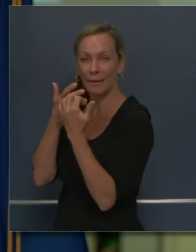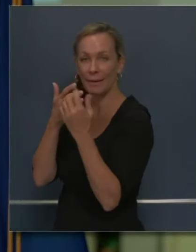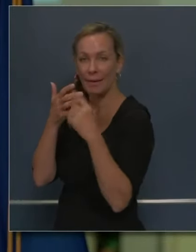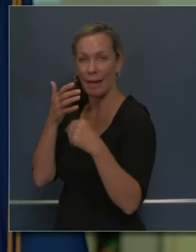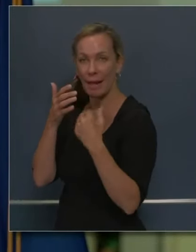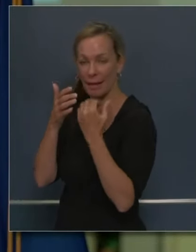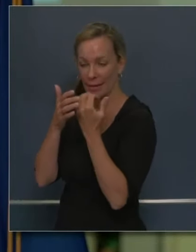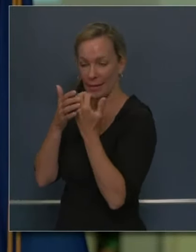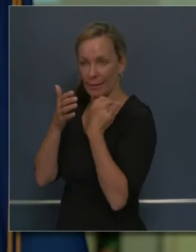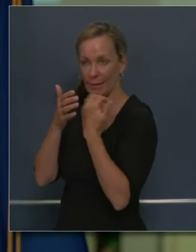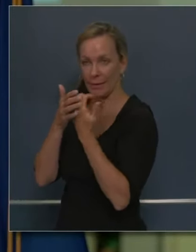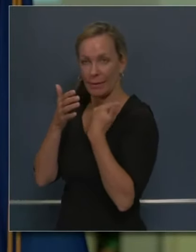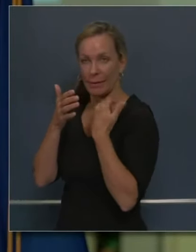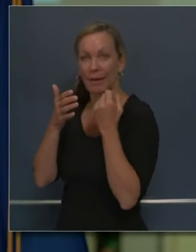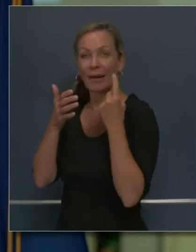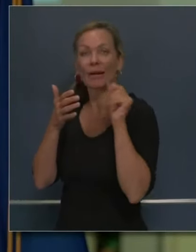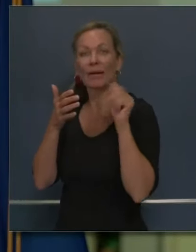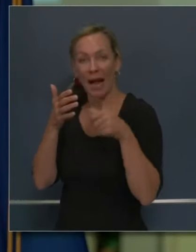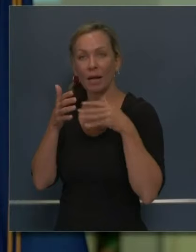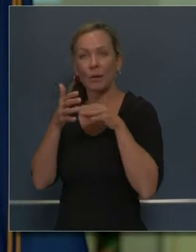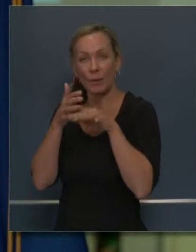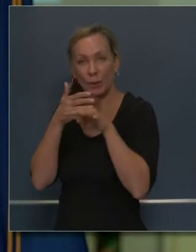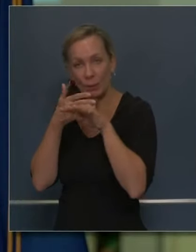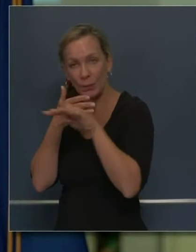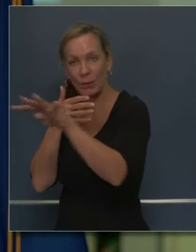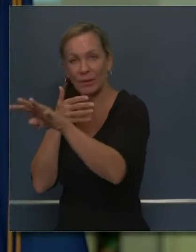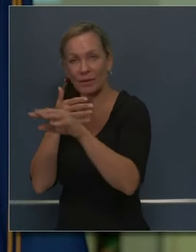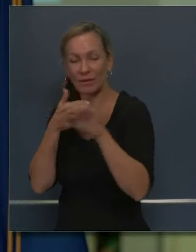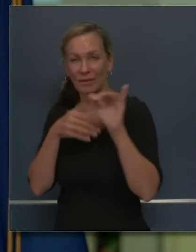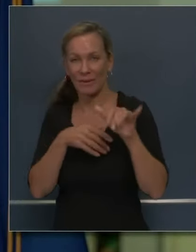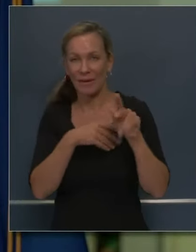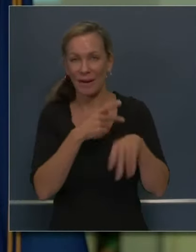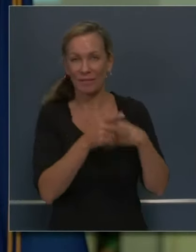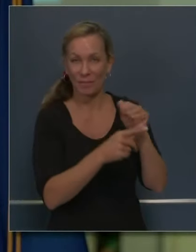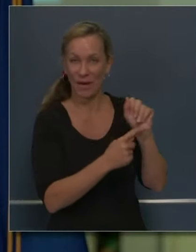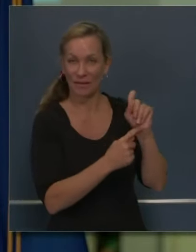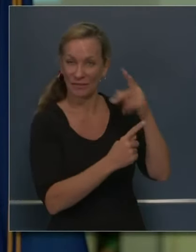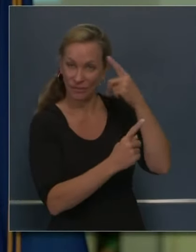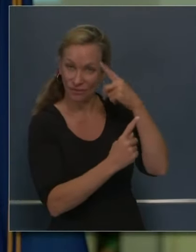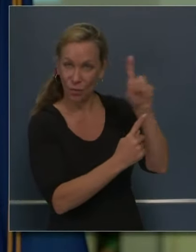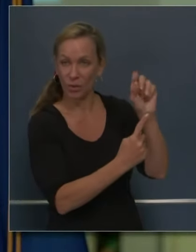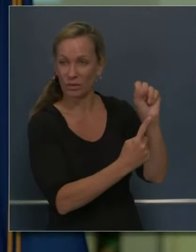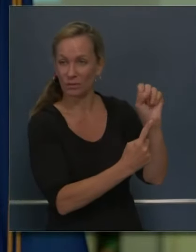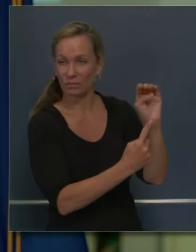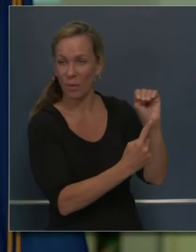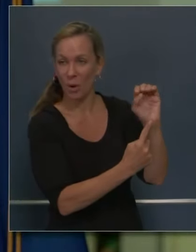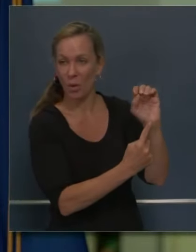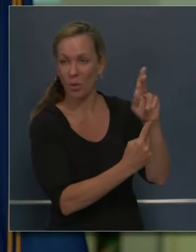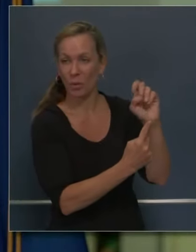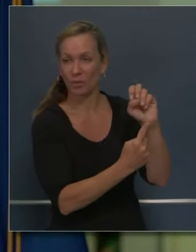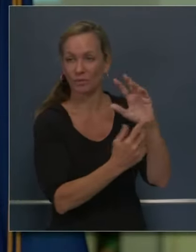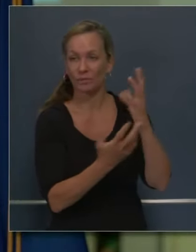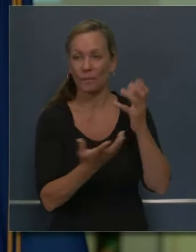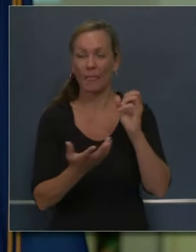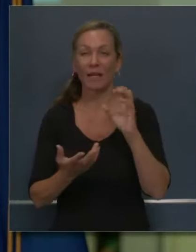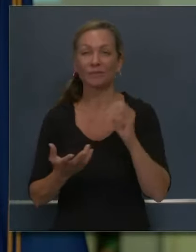or with smoke inhalation. So what we have done, and as the governor has mentioned, I'll tell you what we've done with our shelters,